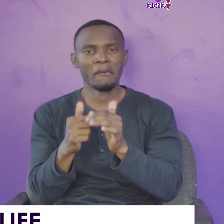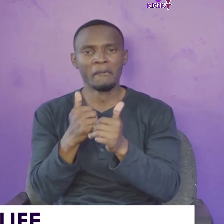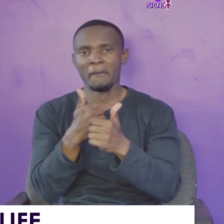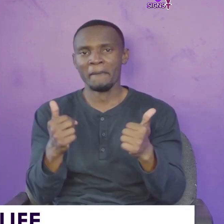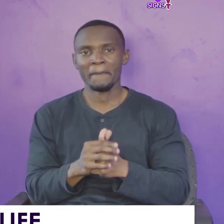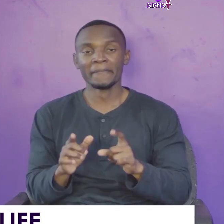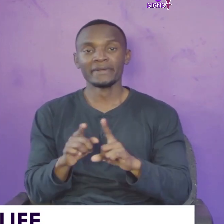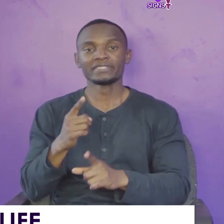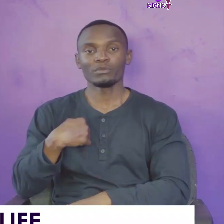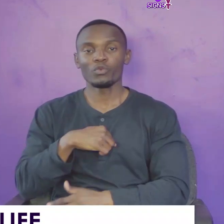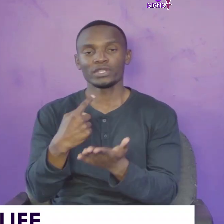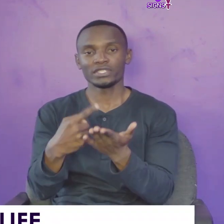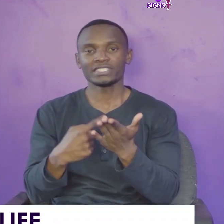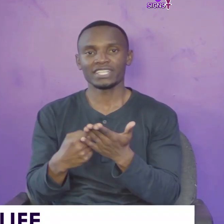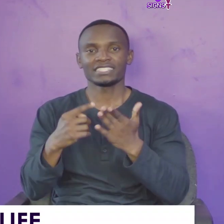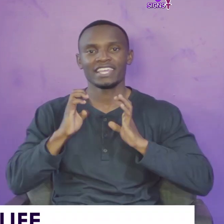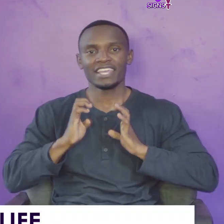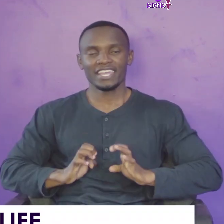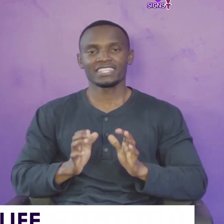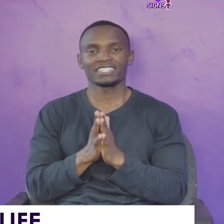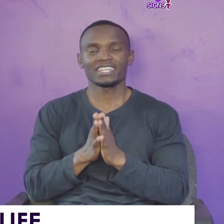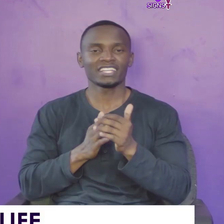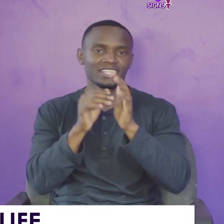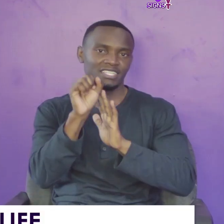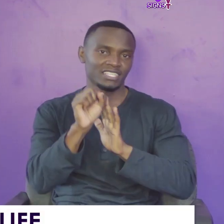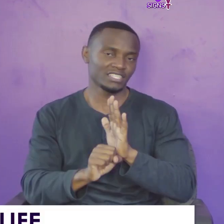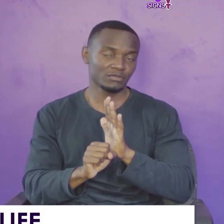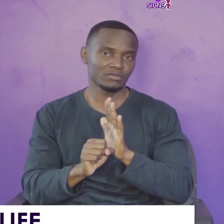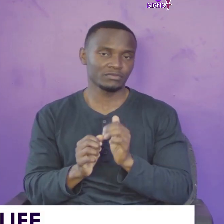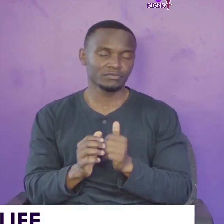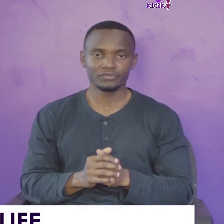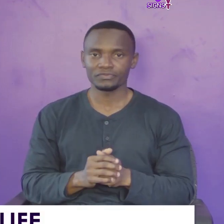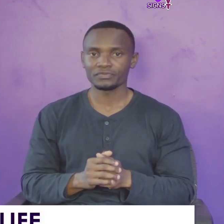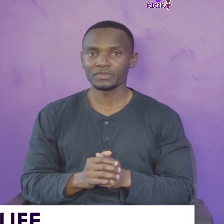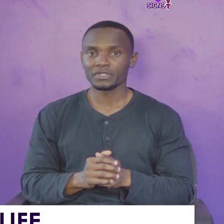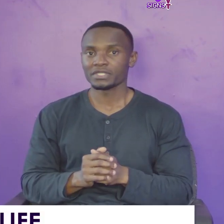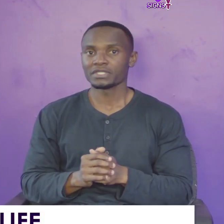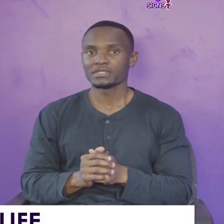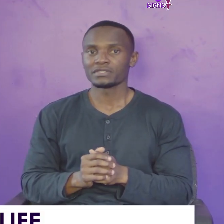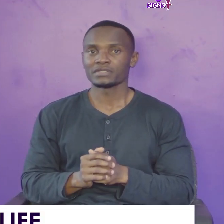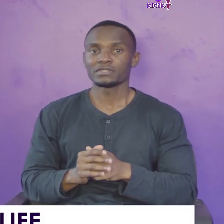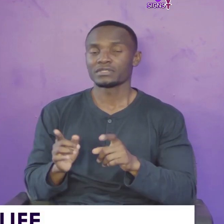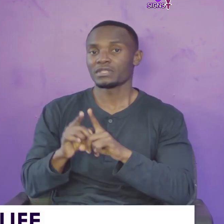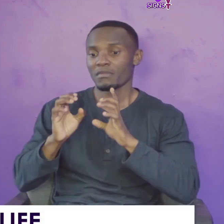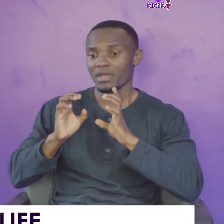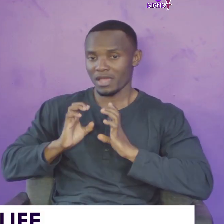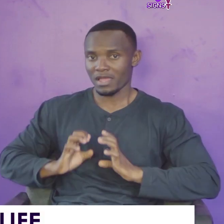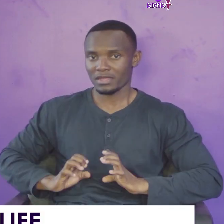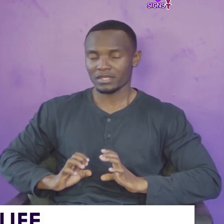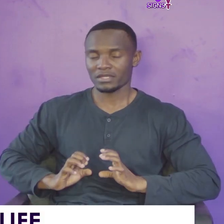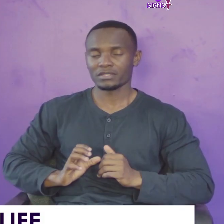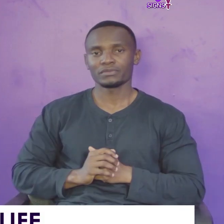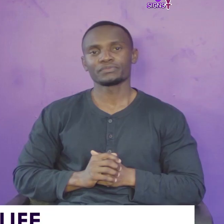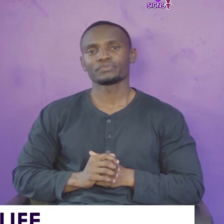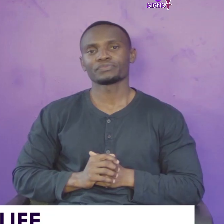ethics in leadership. So understanding is key, right? And whether ethics is a one-off conduct or... Oh, loudly, I can't